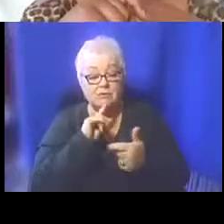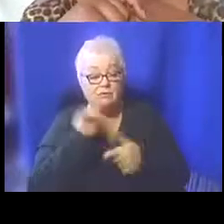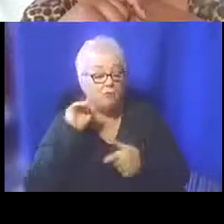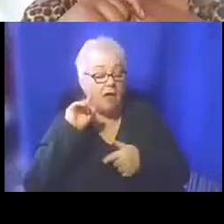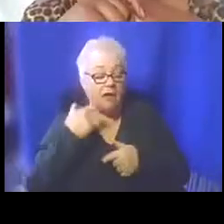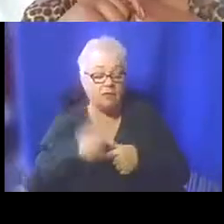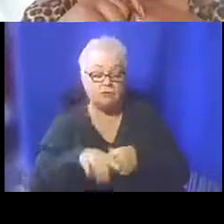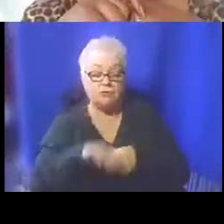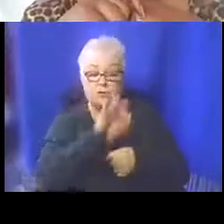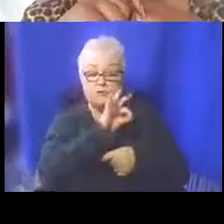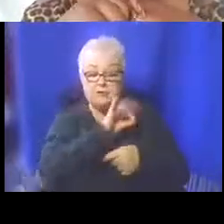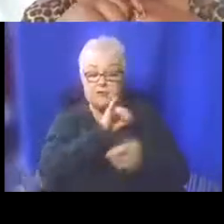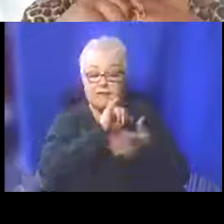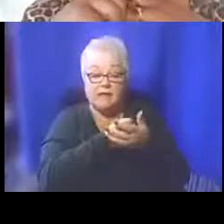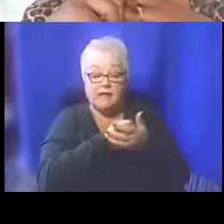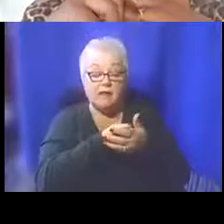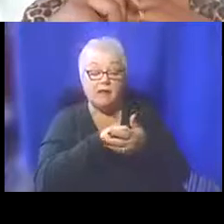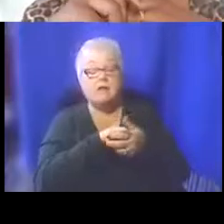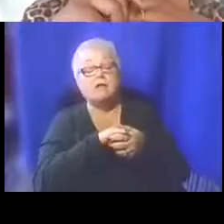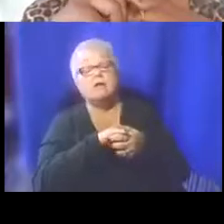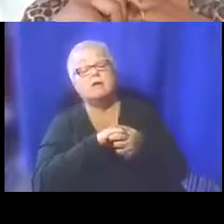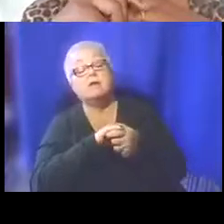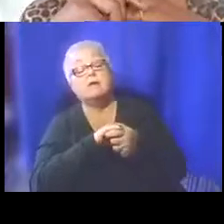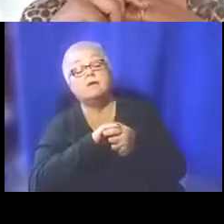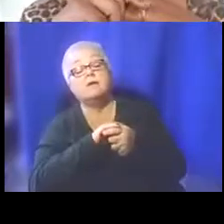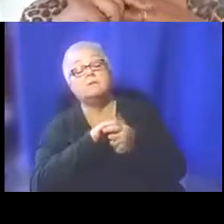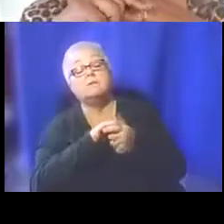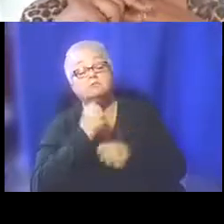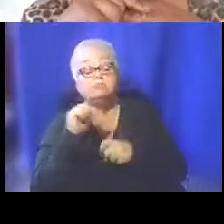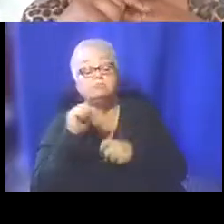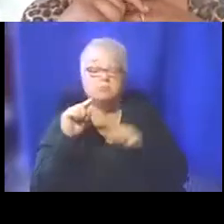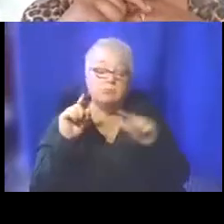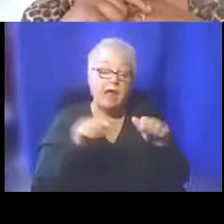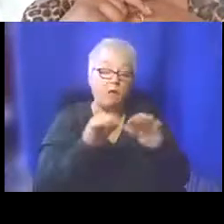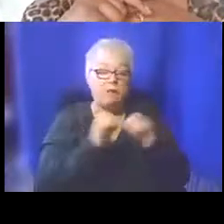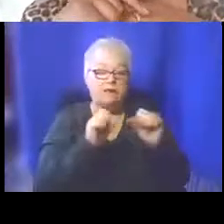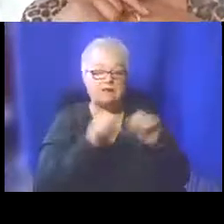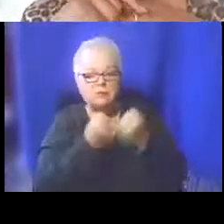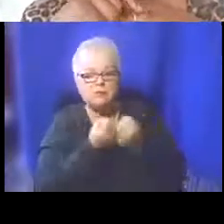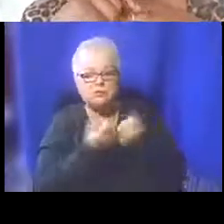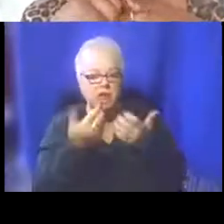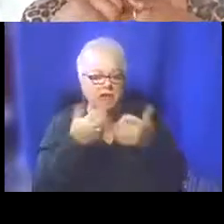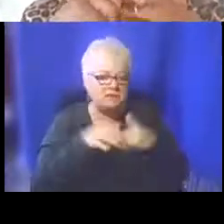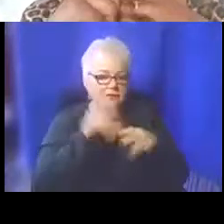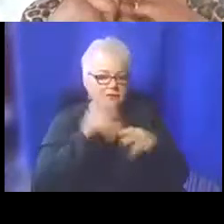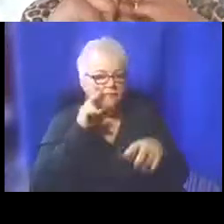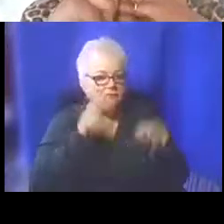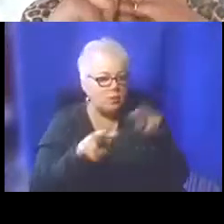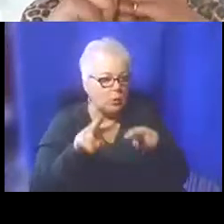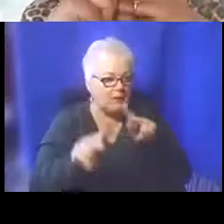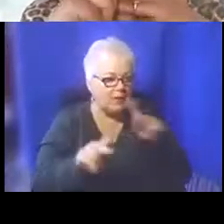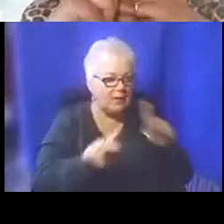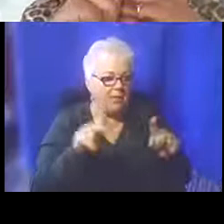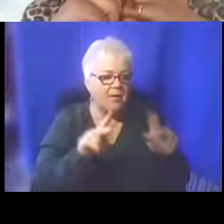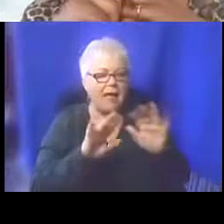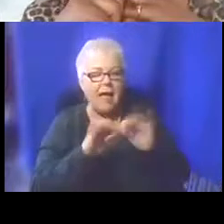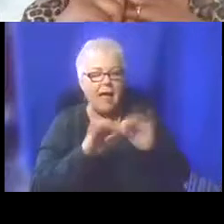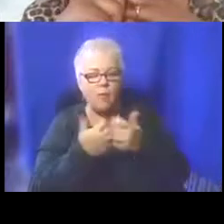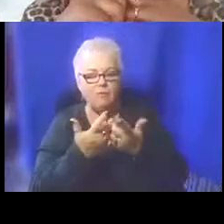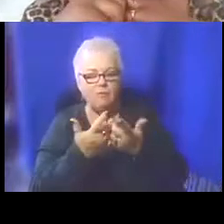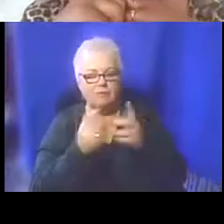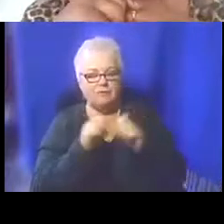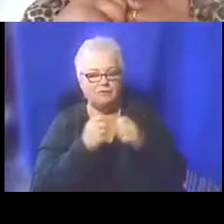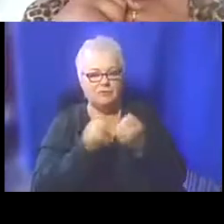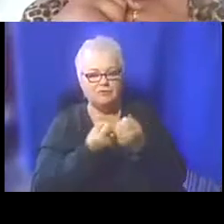face of history, in the face of how we've been socialized to view people and how we've been socialized to dehumanize